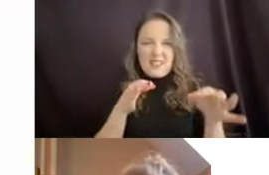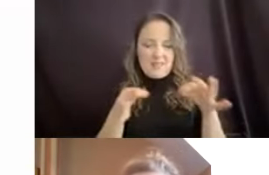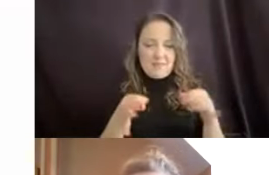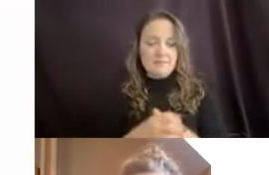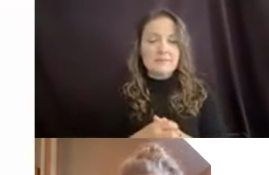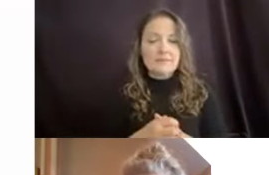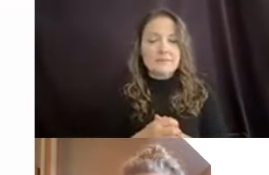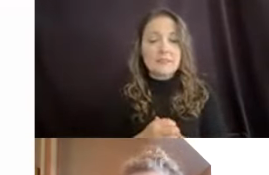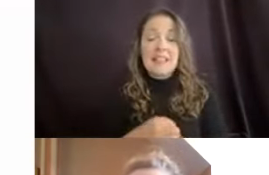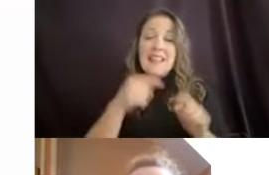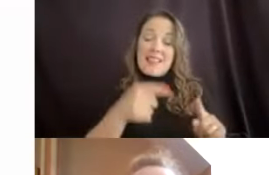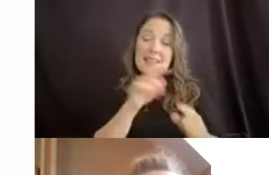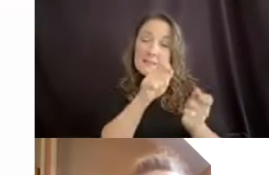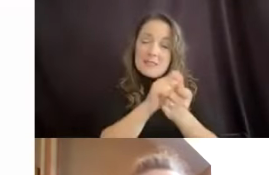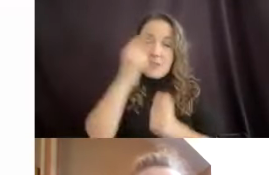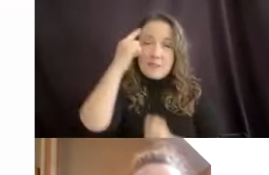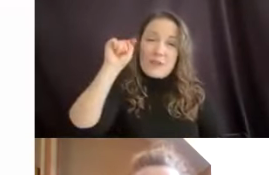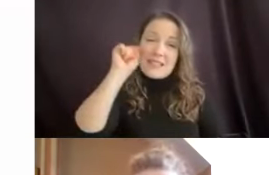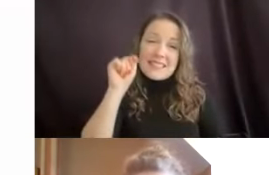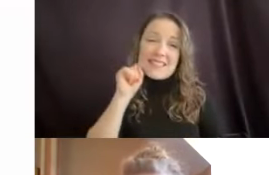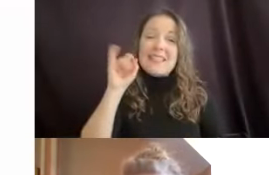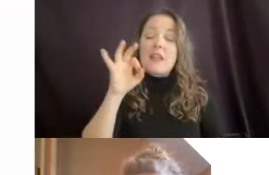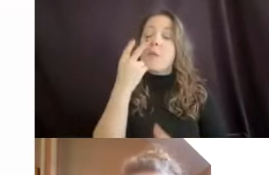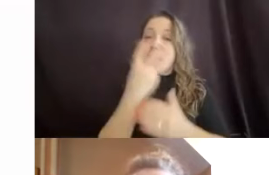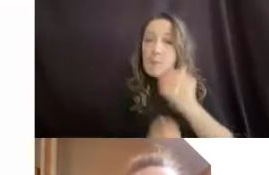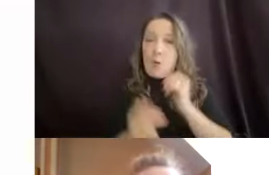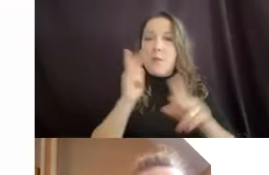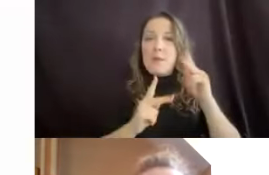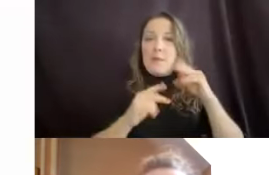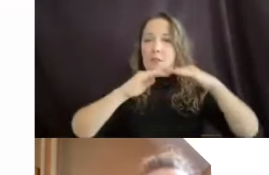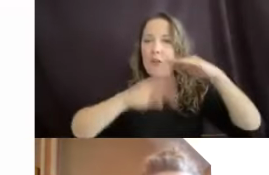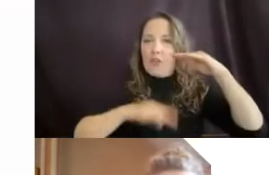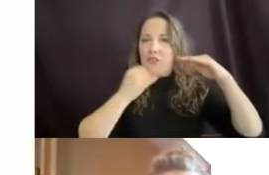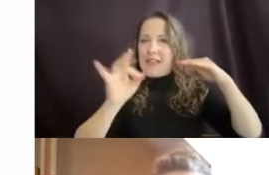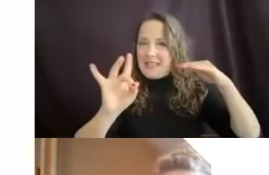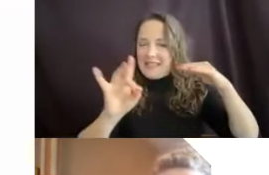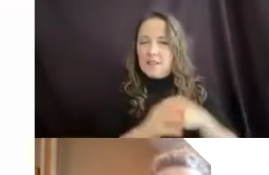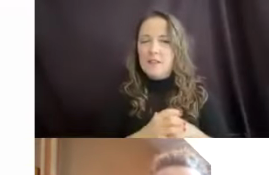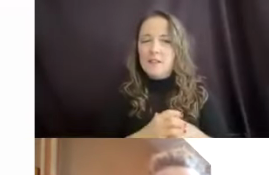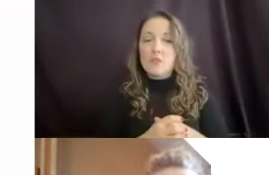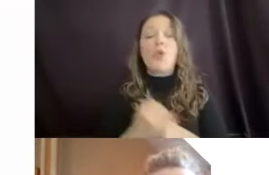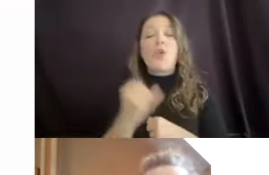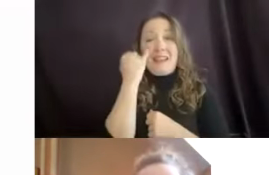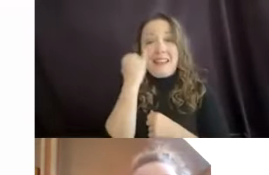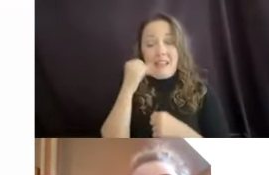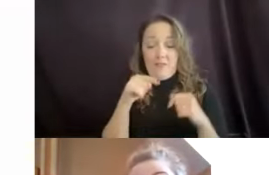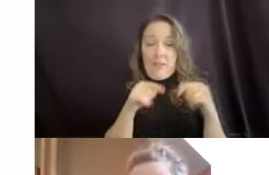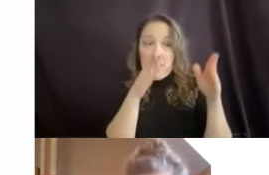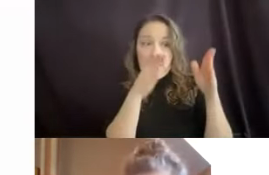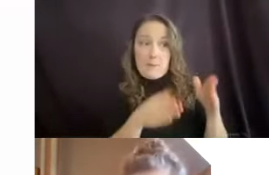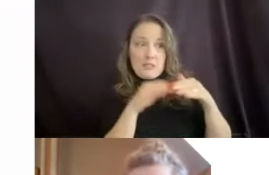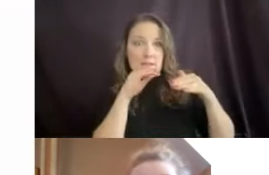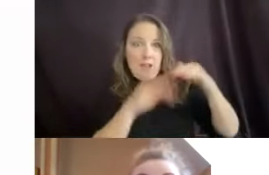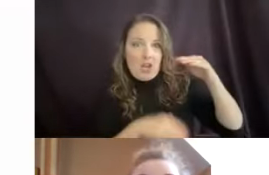specify teen dating violence when both parties are under 18 or when a person under 18 is being abused by an